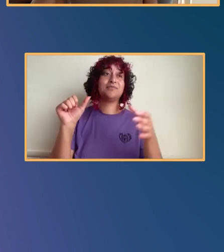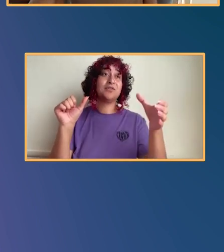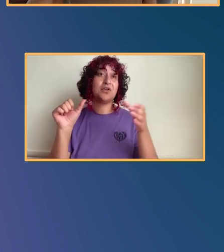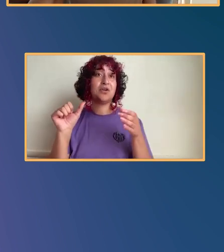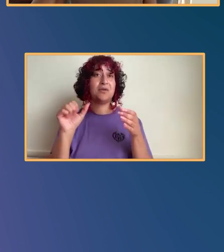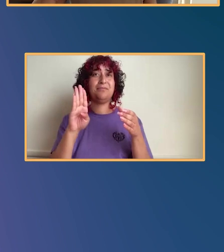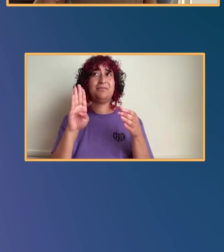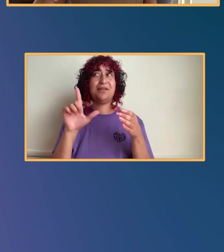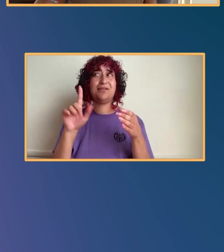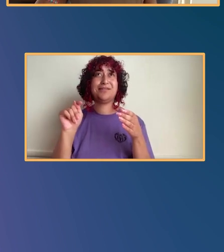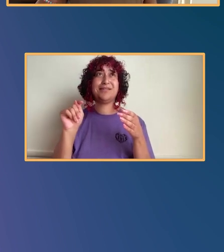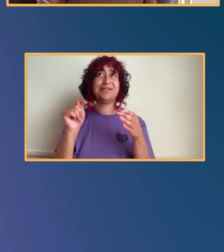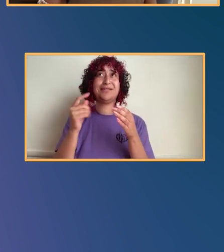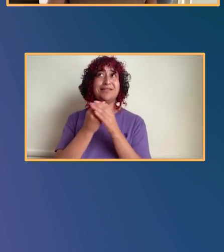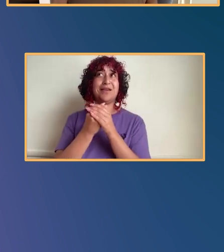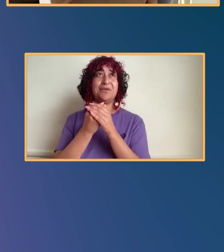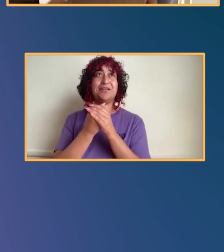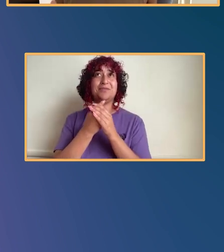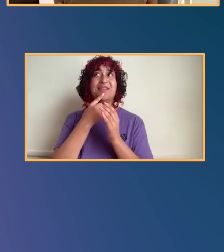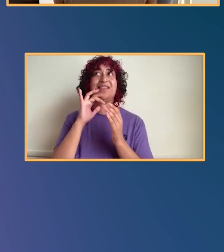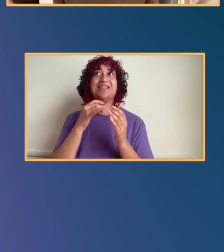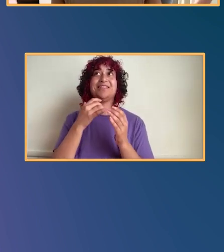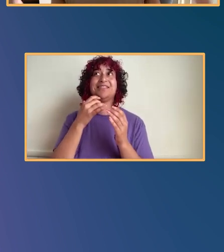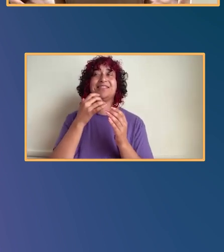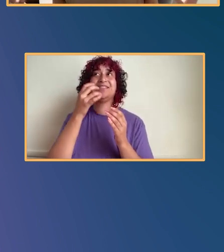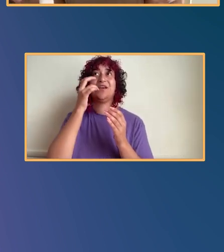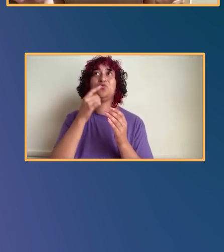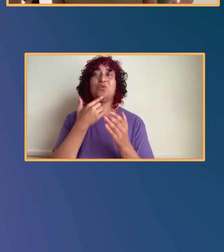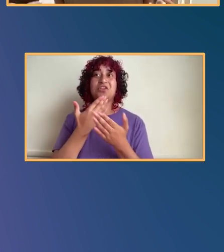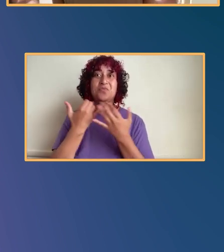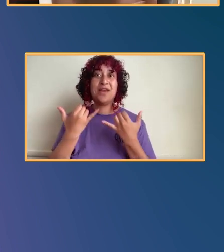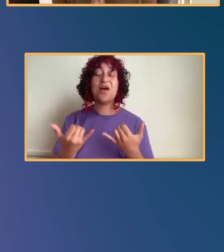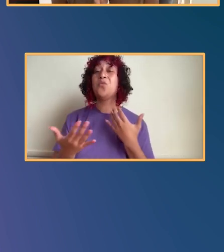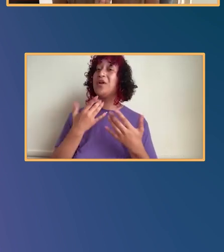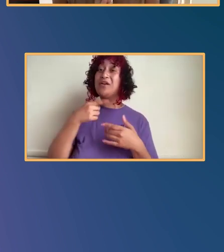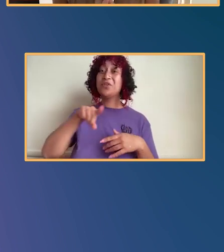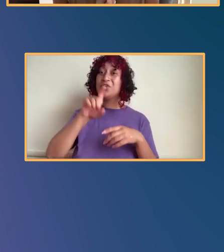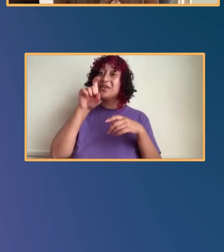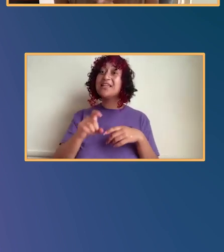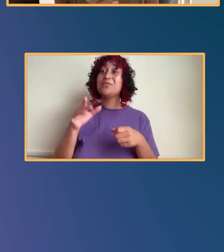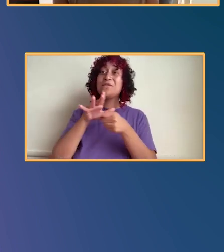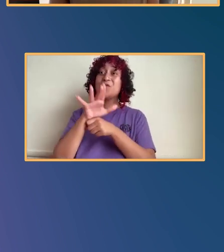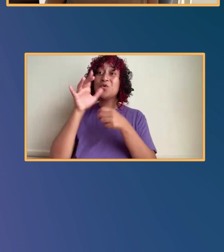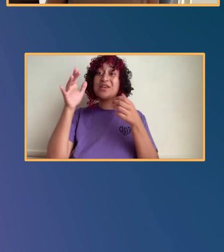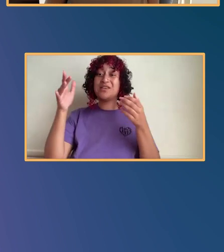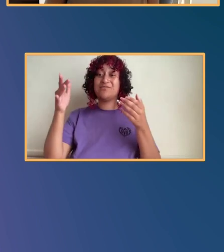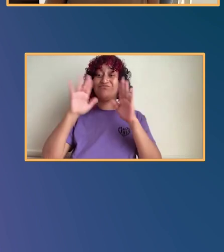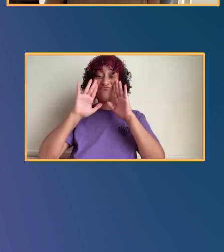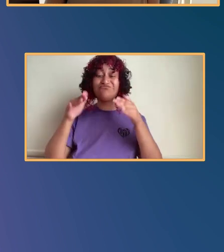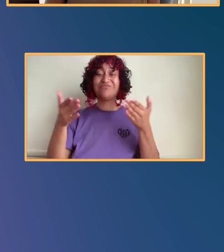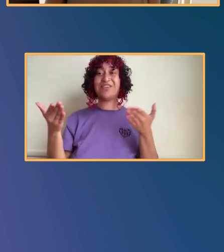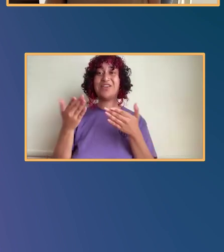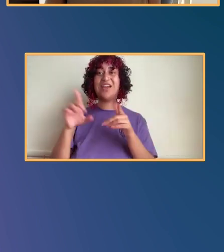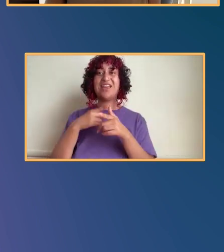BLT. I don't know, I'm just saying that because that sounds really good right now. Whatever you need to be fully present here, and then we will get started in just